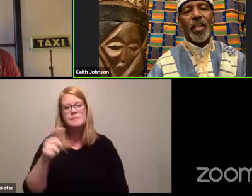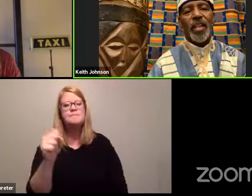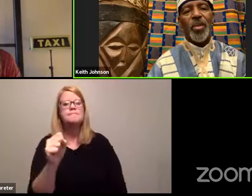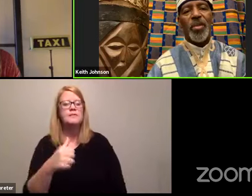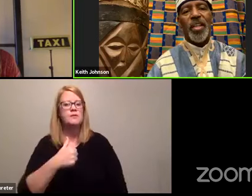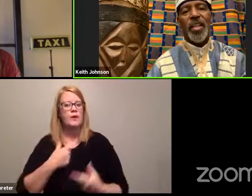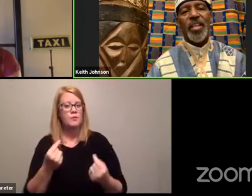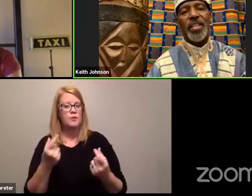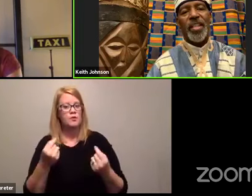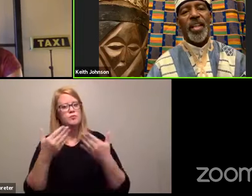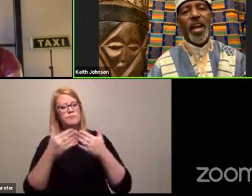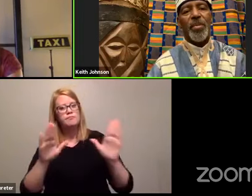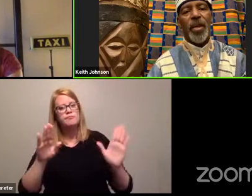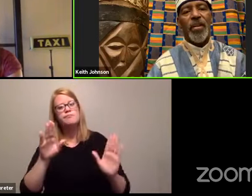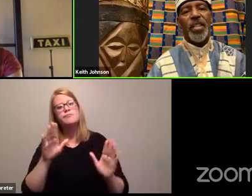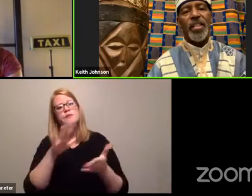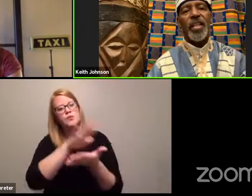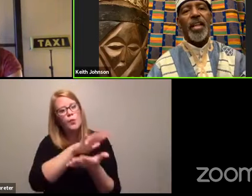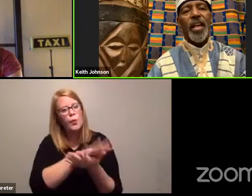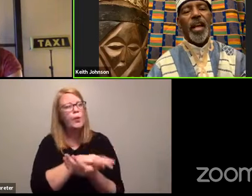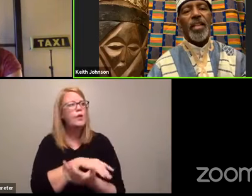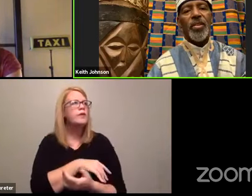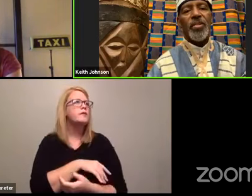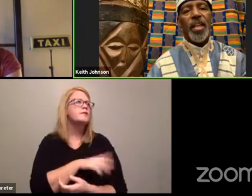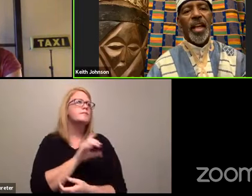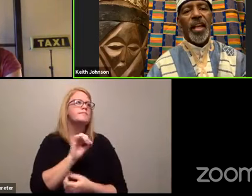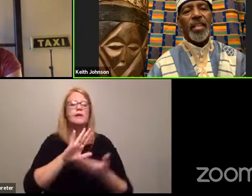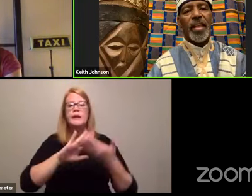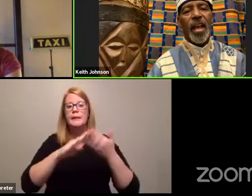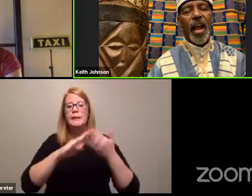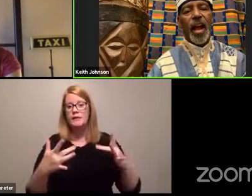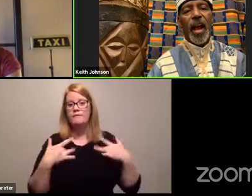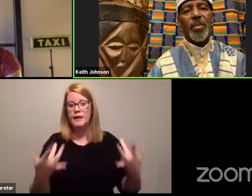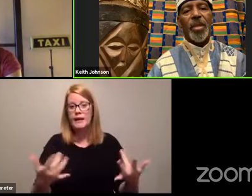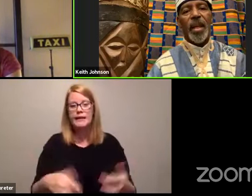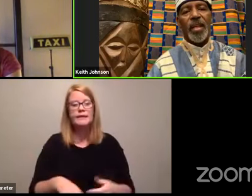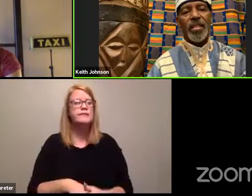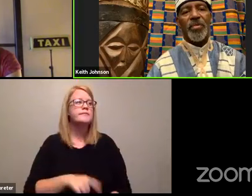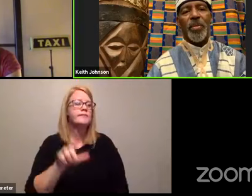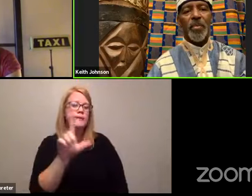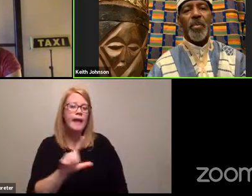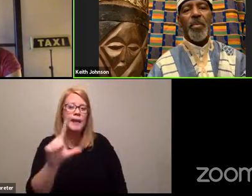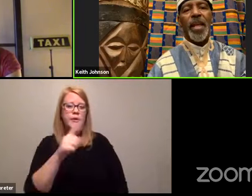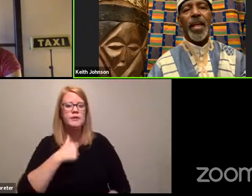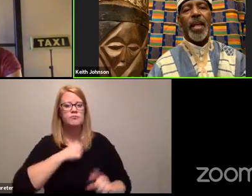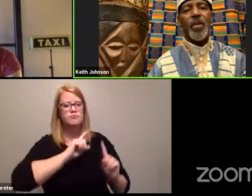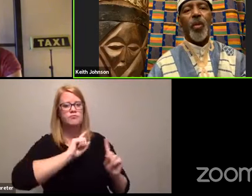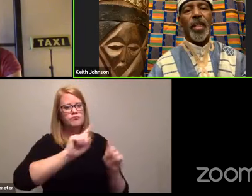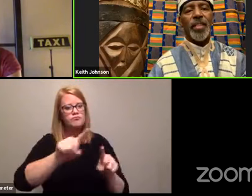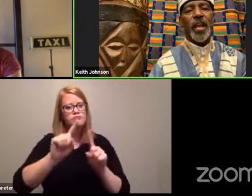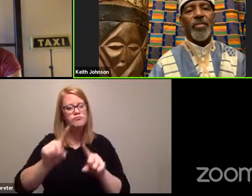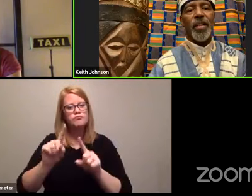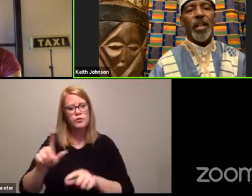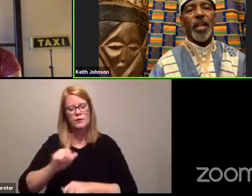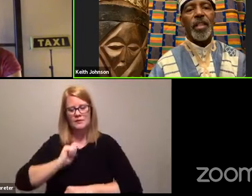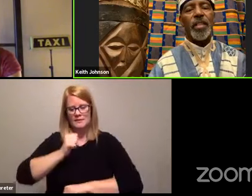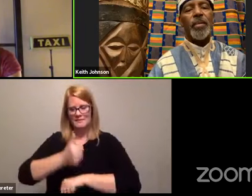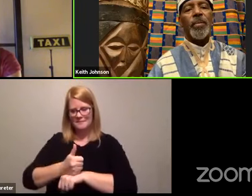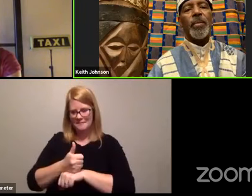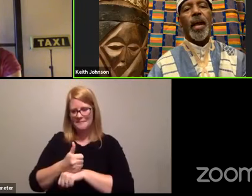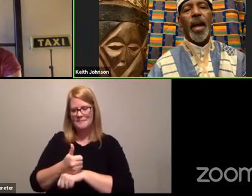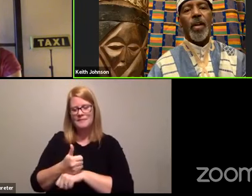schools and communities and libraries and create the ambiance of being in West